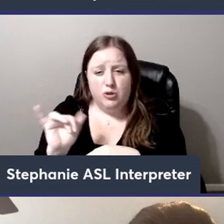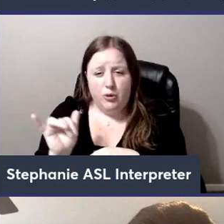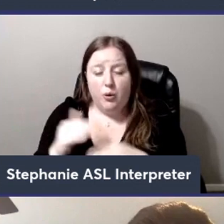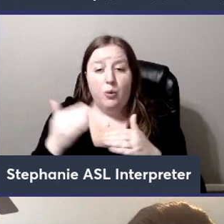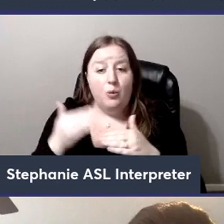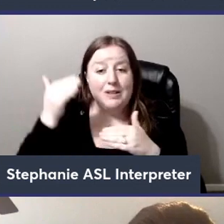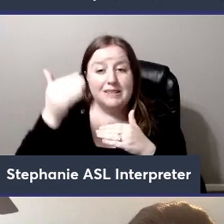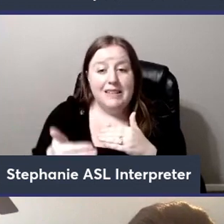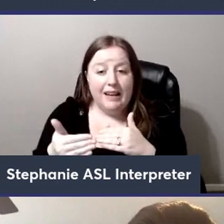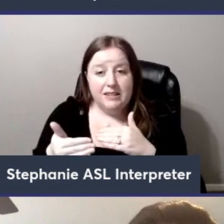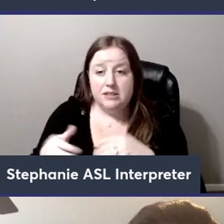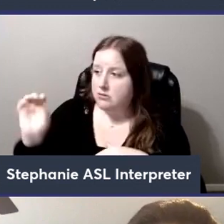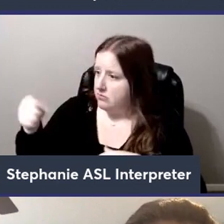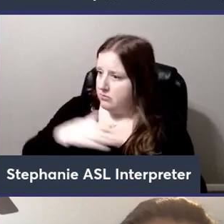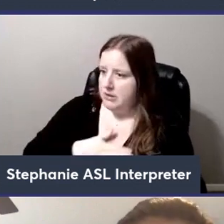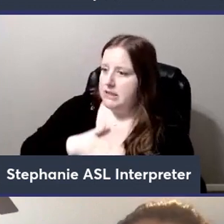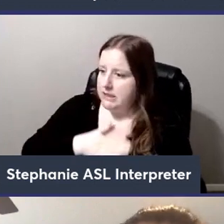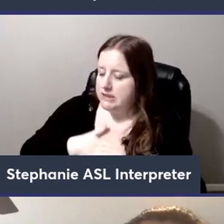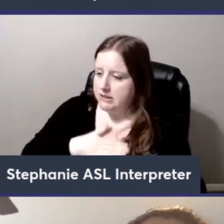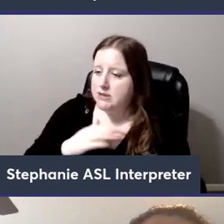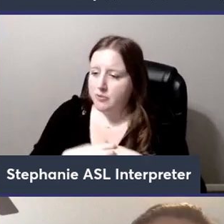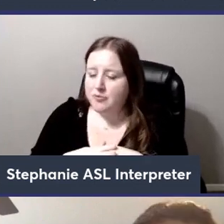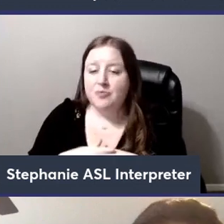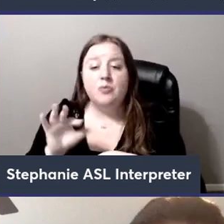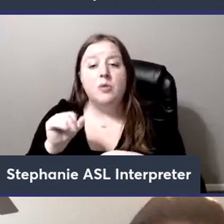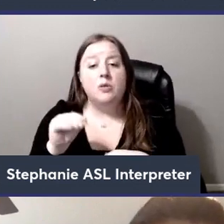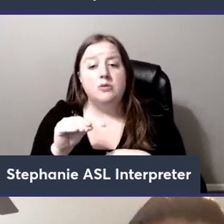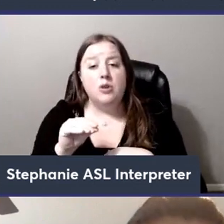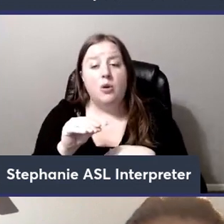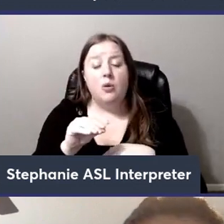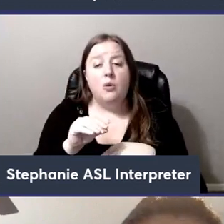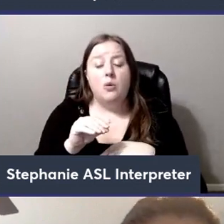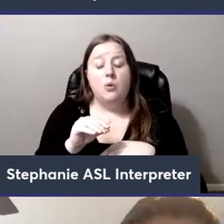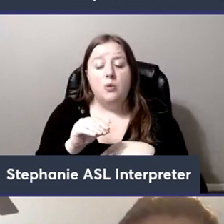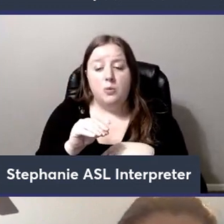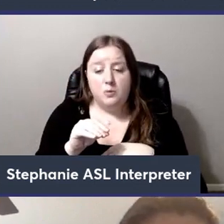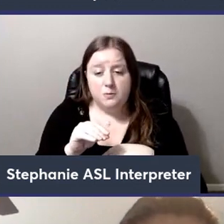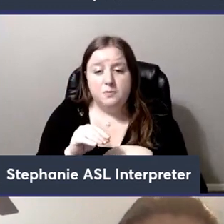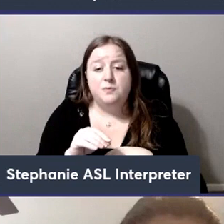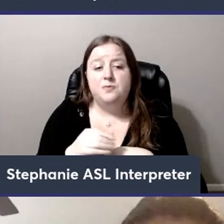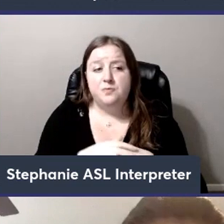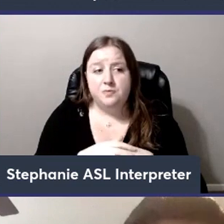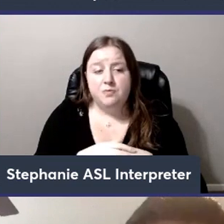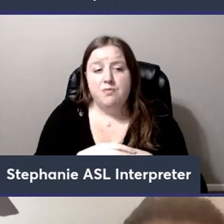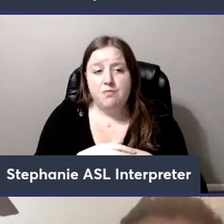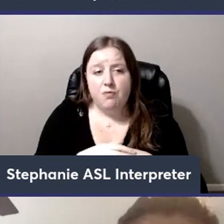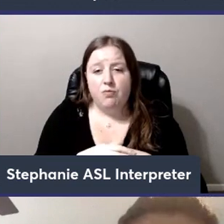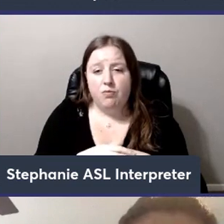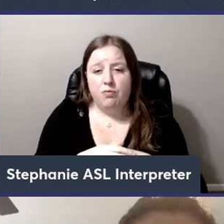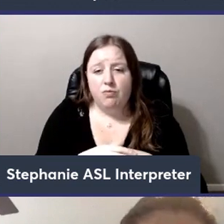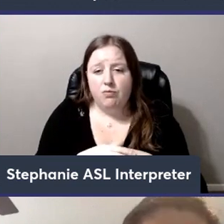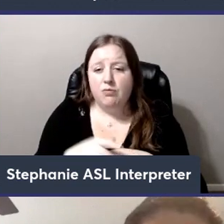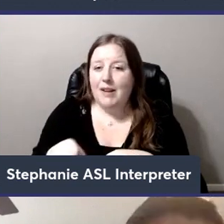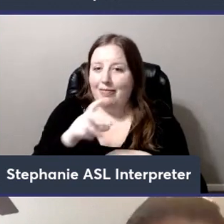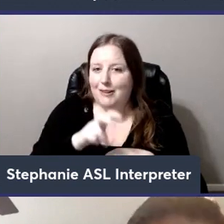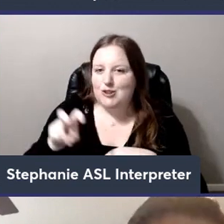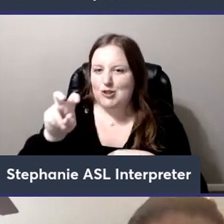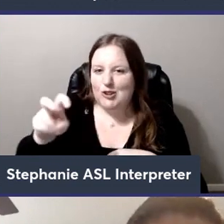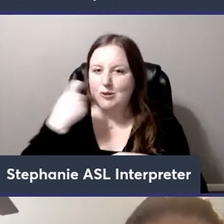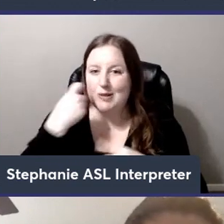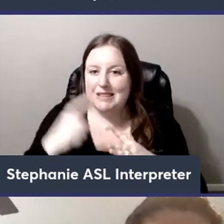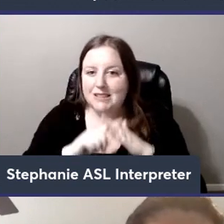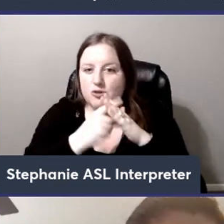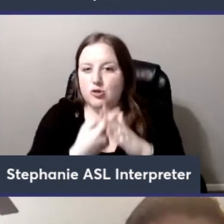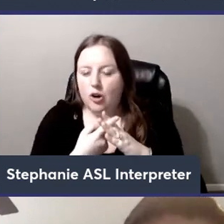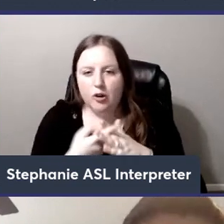next. Yeah, please. Mm-hmm. Yeah. So we definitely, you know, this is going to be the journey's just begin. We're constantly